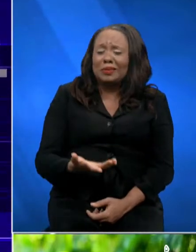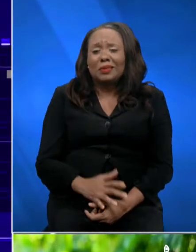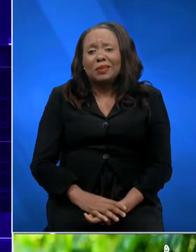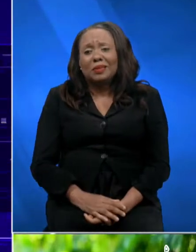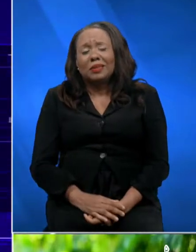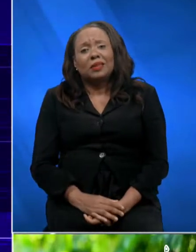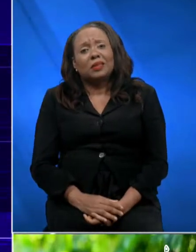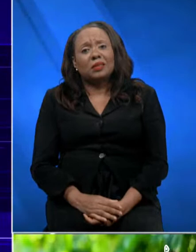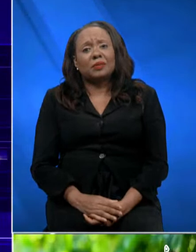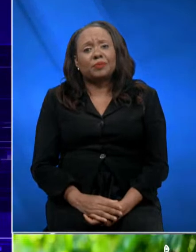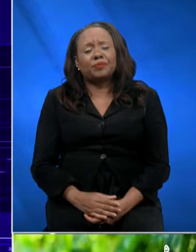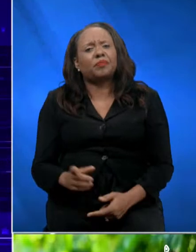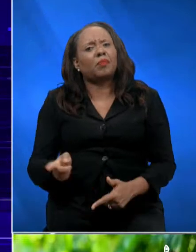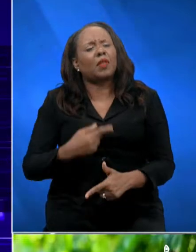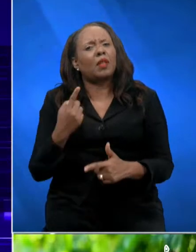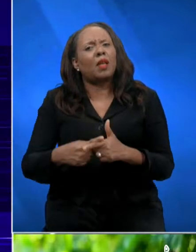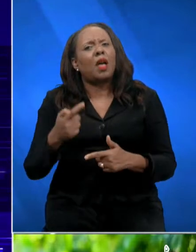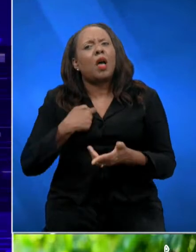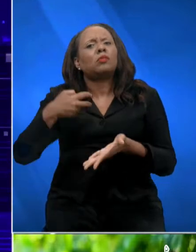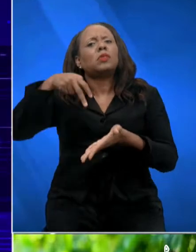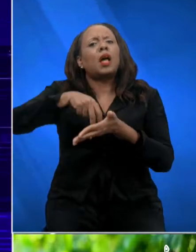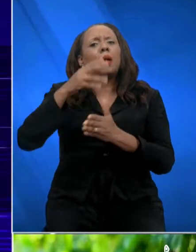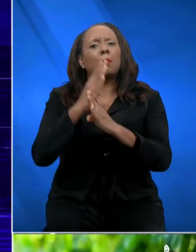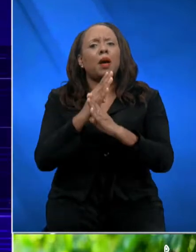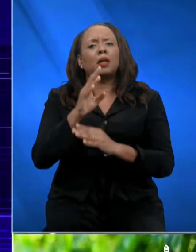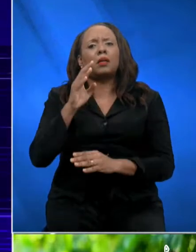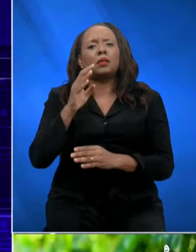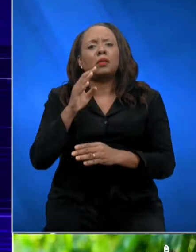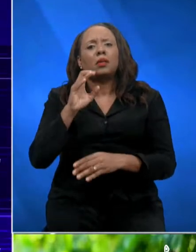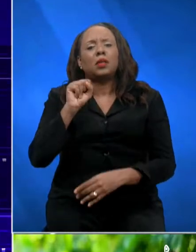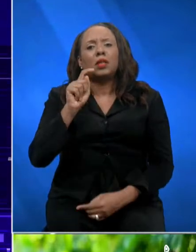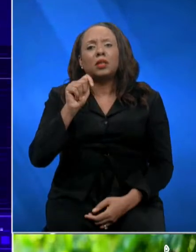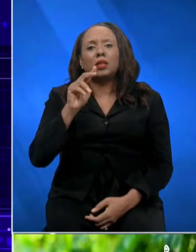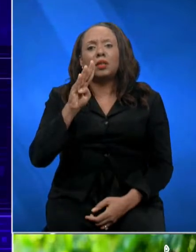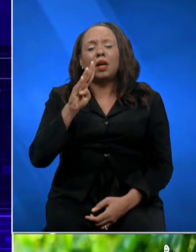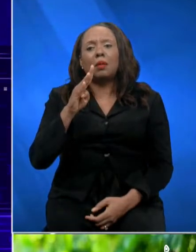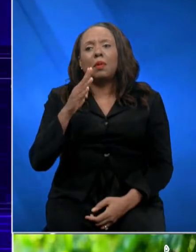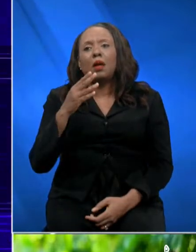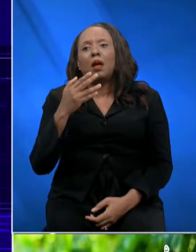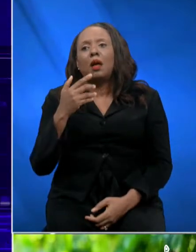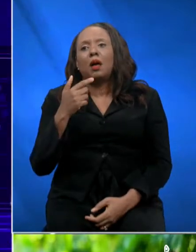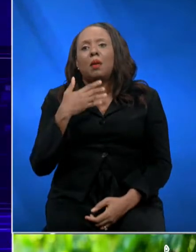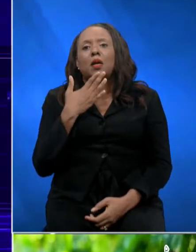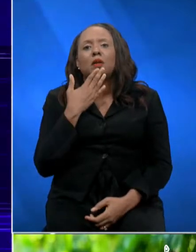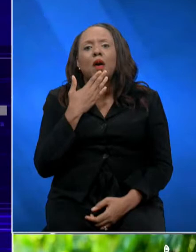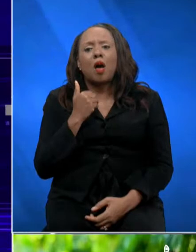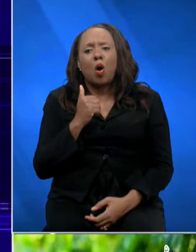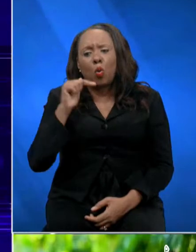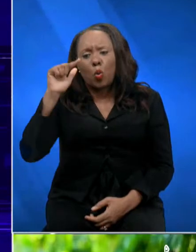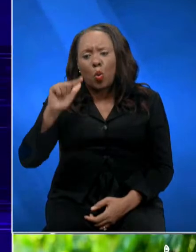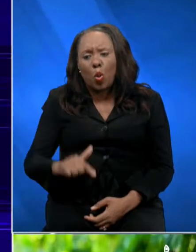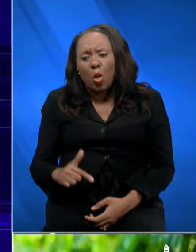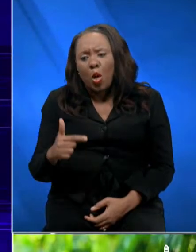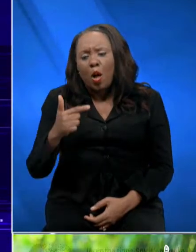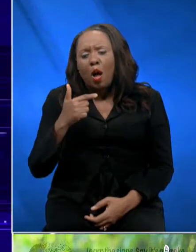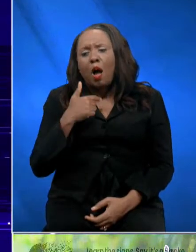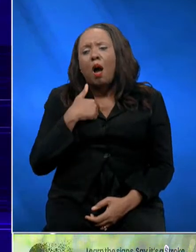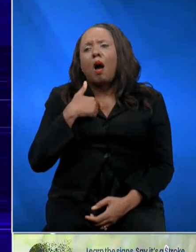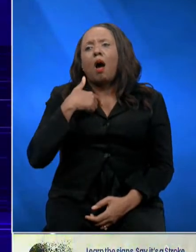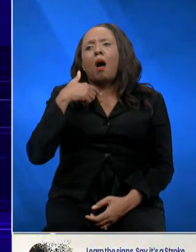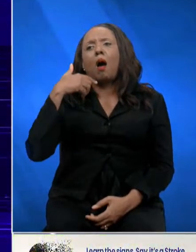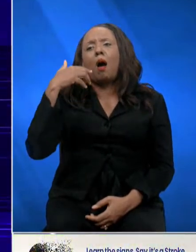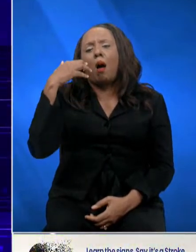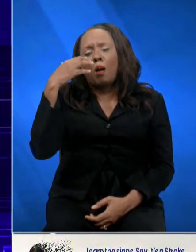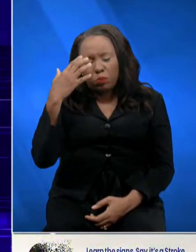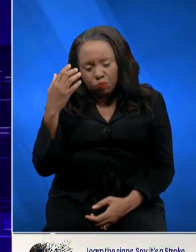was in Belleville at the bus stop going to work, and I blocked at the bus stop. The sugar went down very low. I was picked up by the ambulance. I